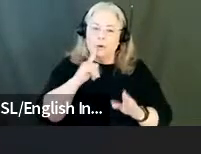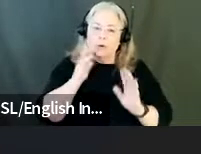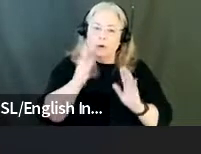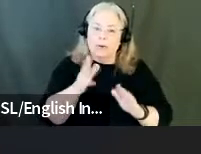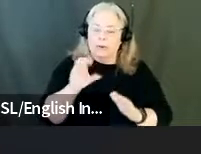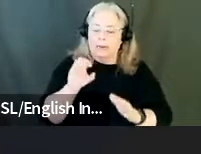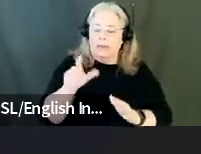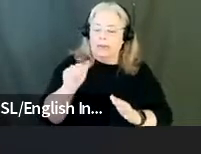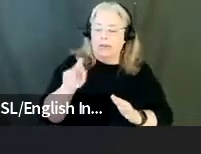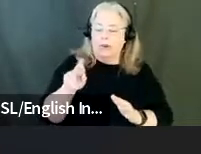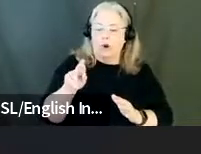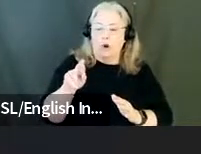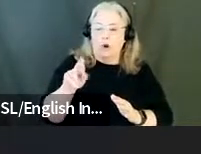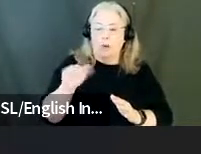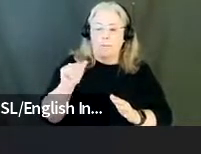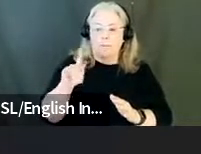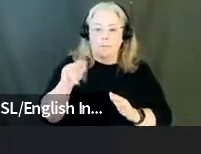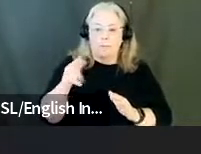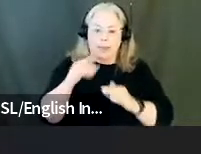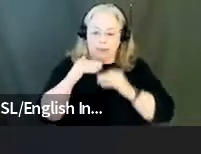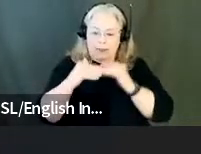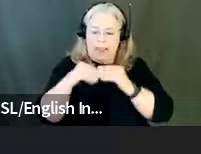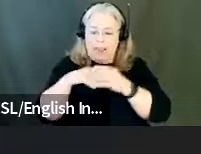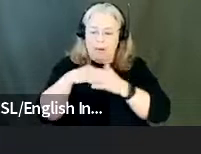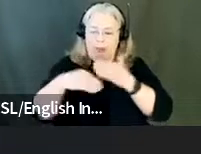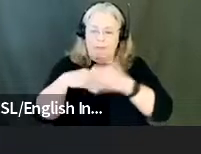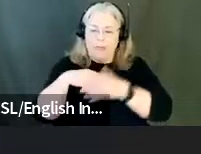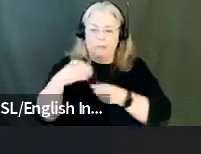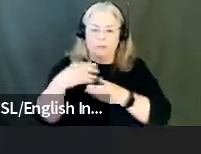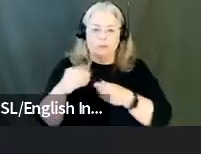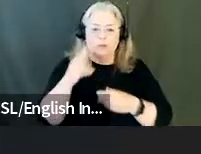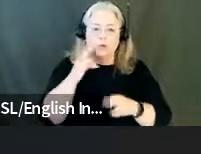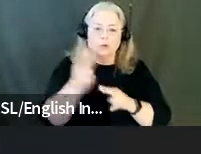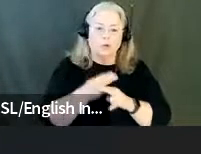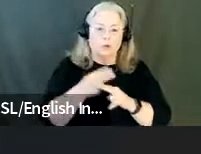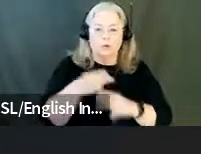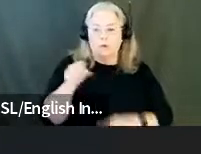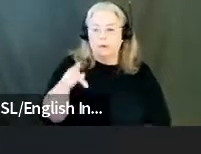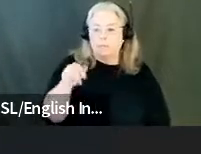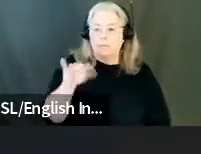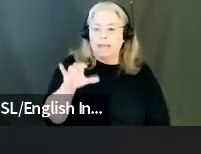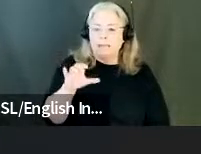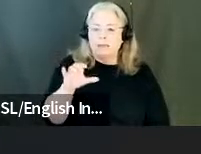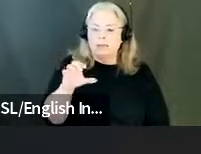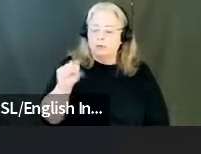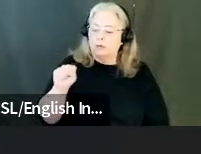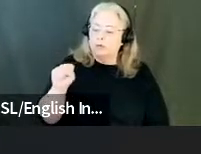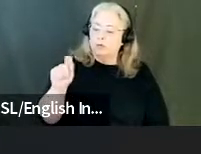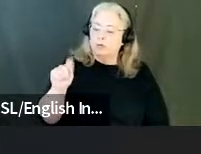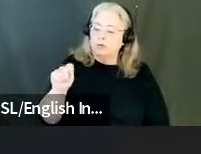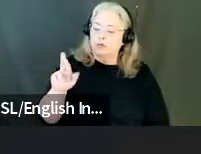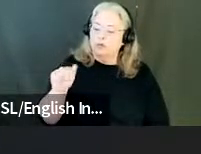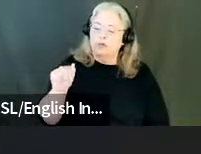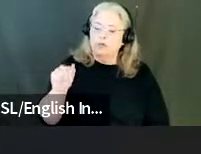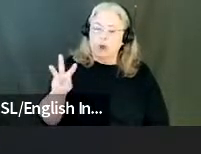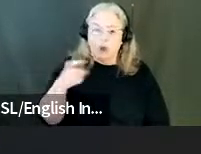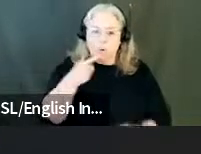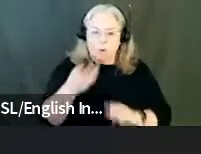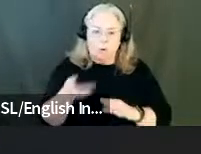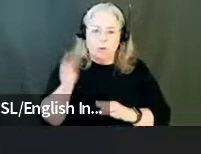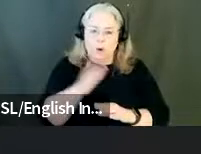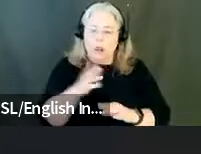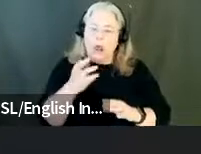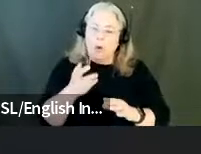clear backing on and I'll wrap it around the outside. I might also use a plastic straw because when I turn the page, I want the page